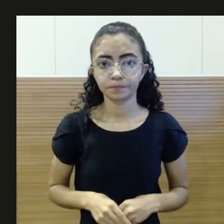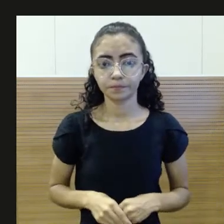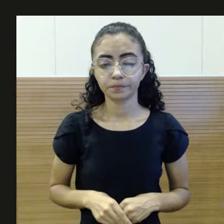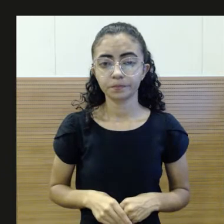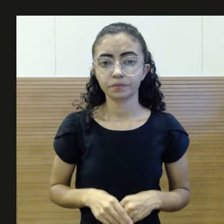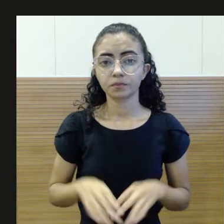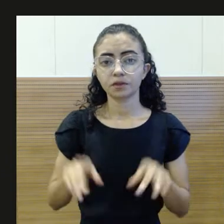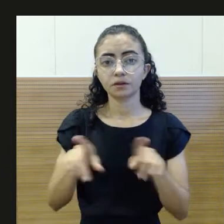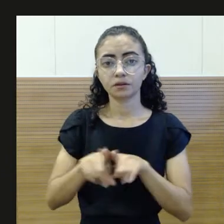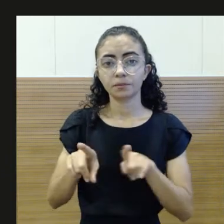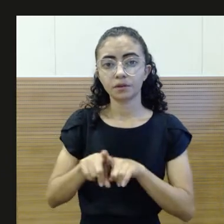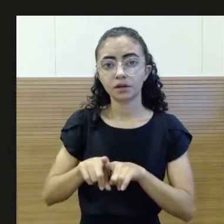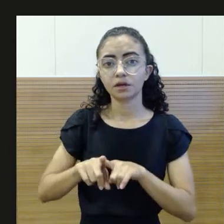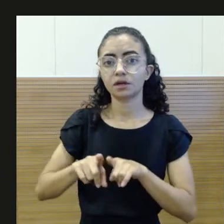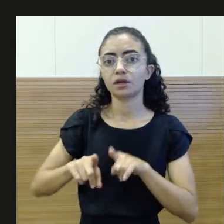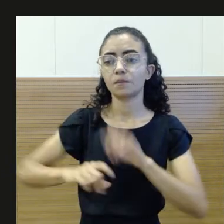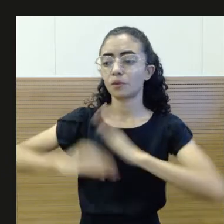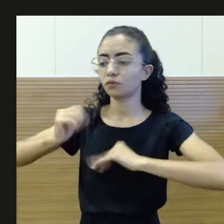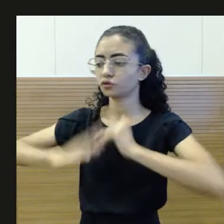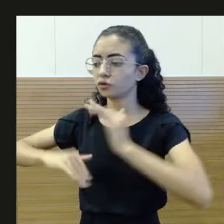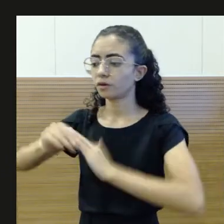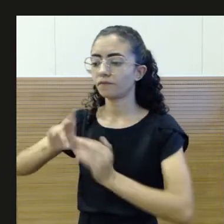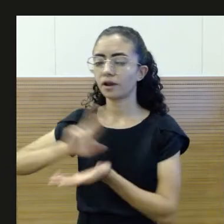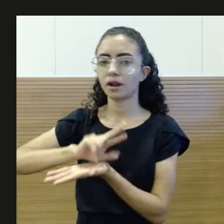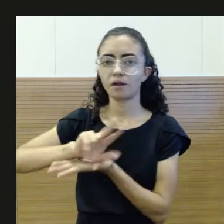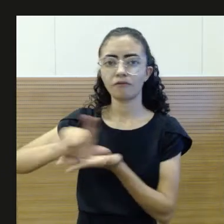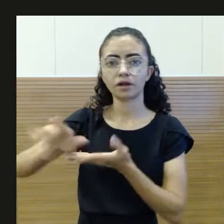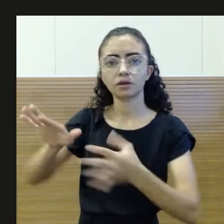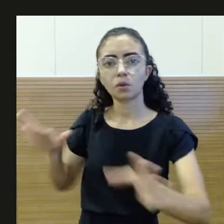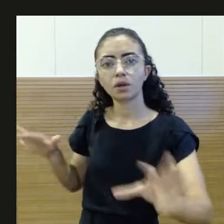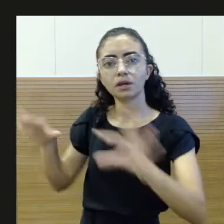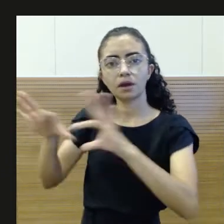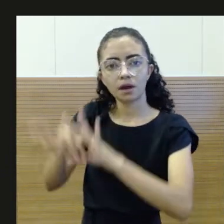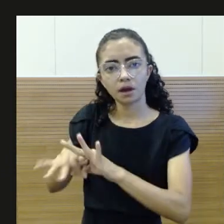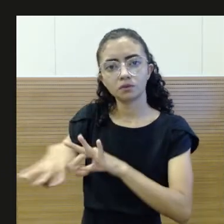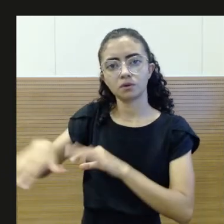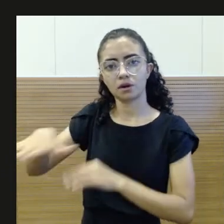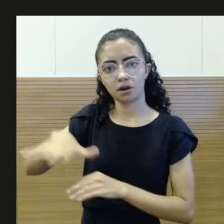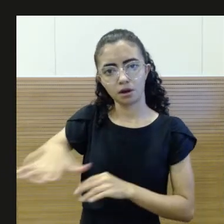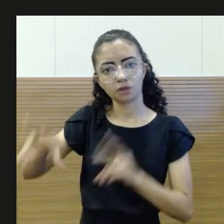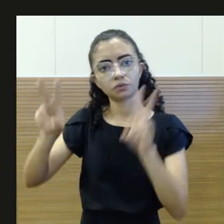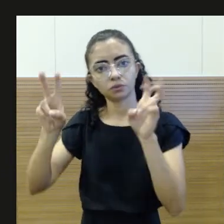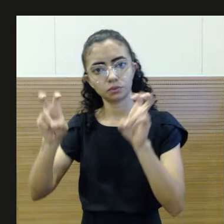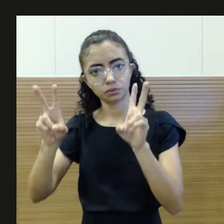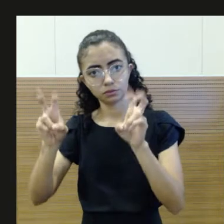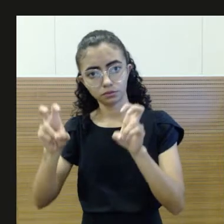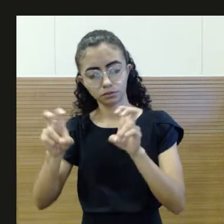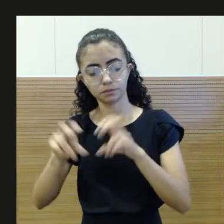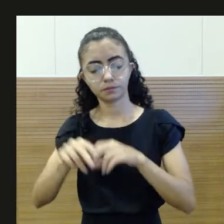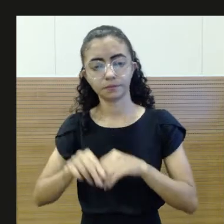of planning, we called a multi-sector trainings and audiences